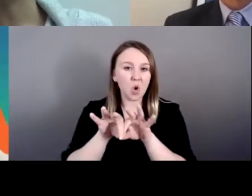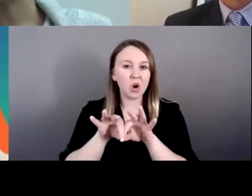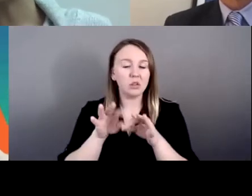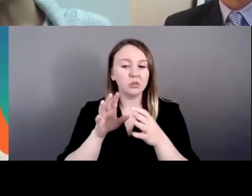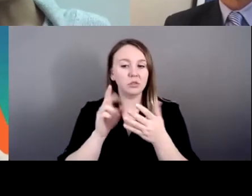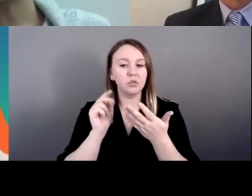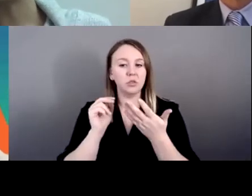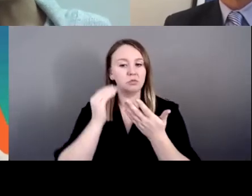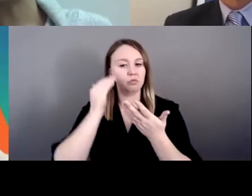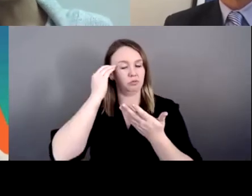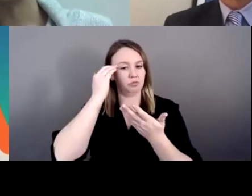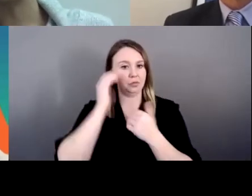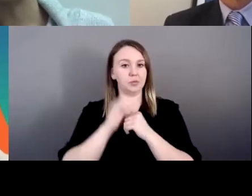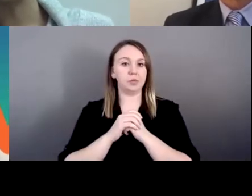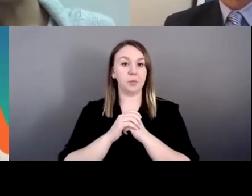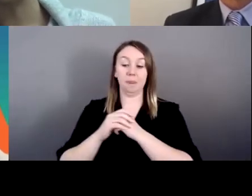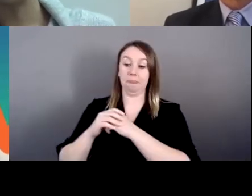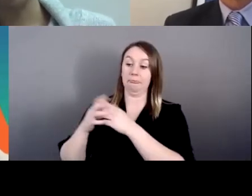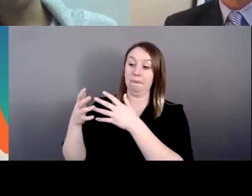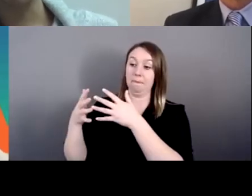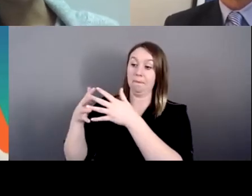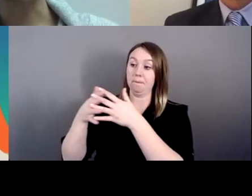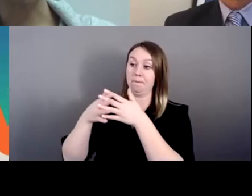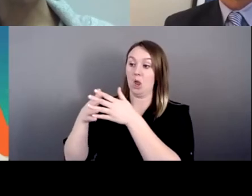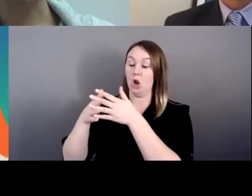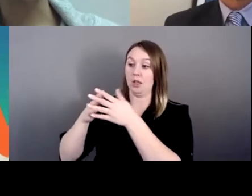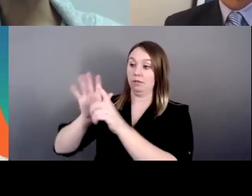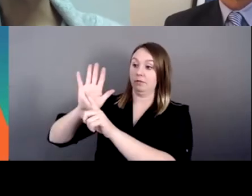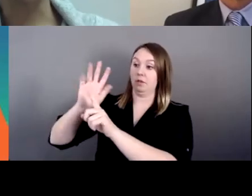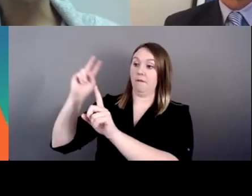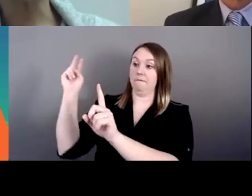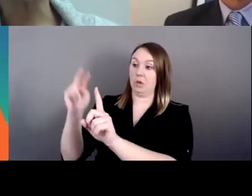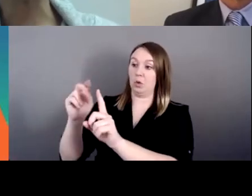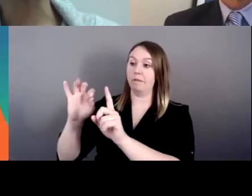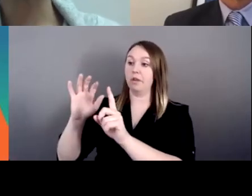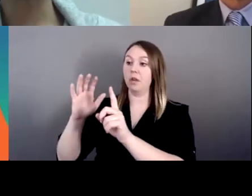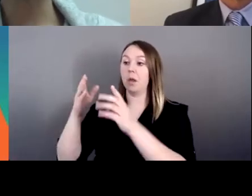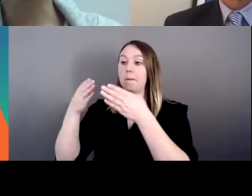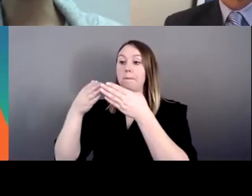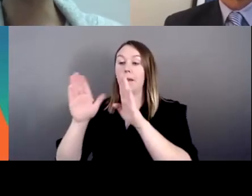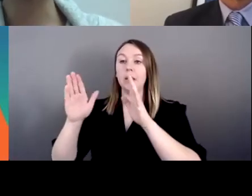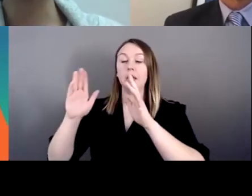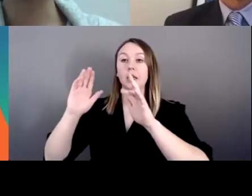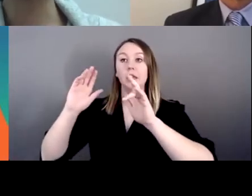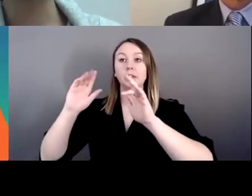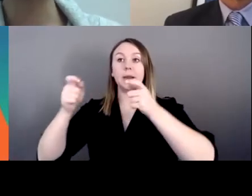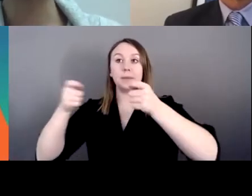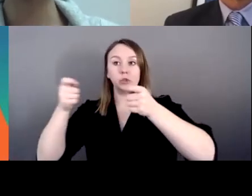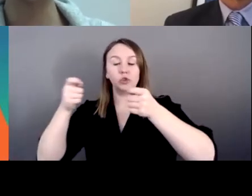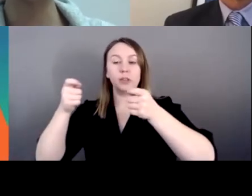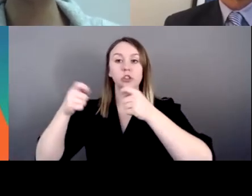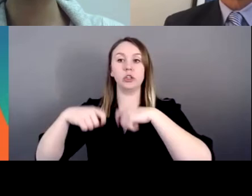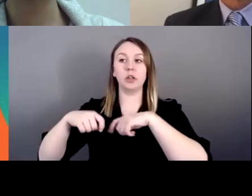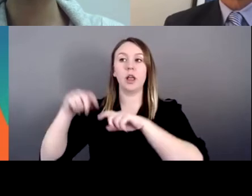American versions of public administration have viewed bureaucrats as neutral players in this